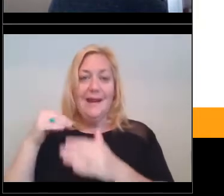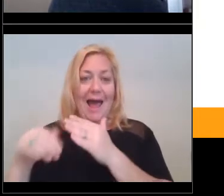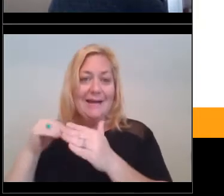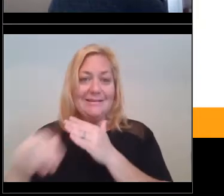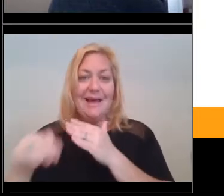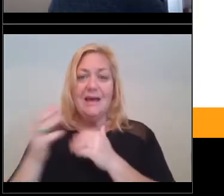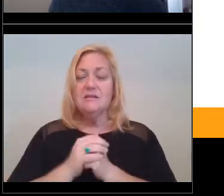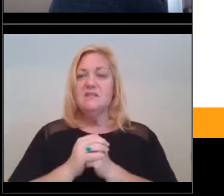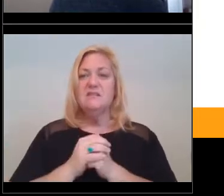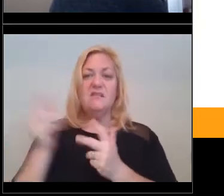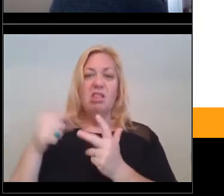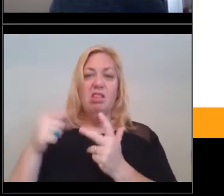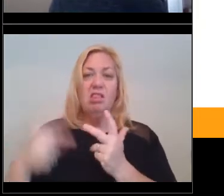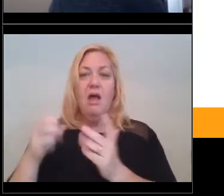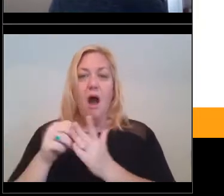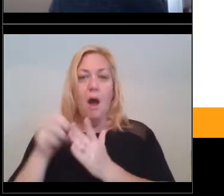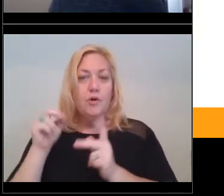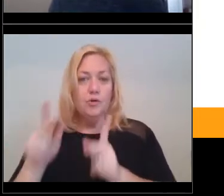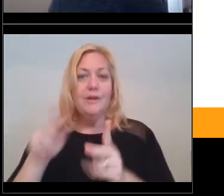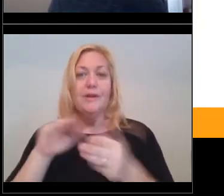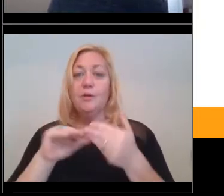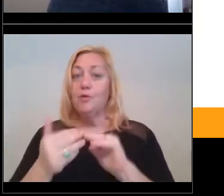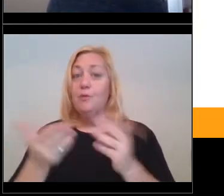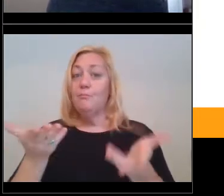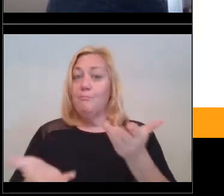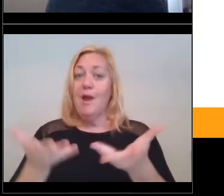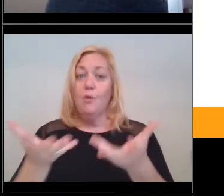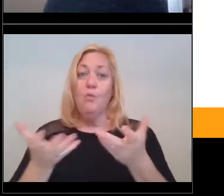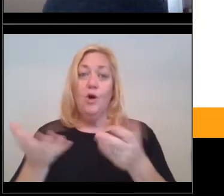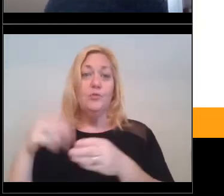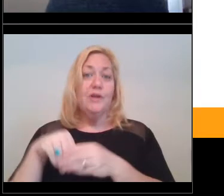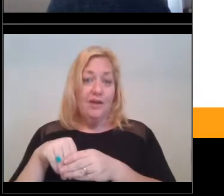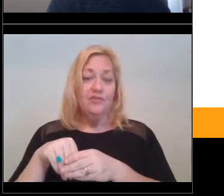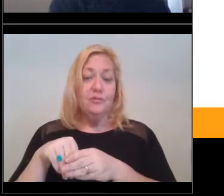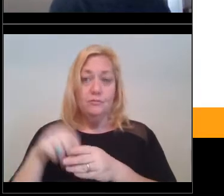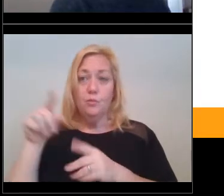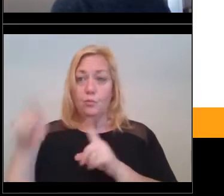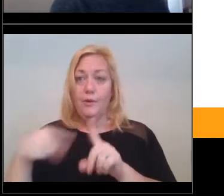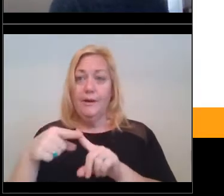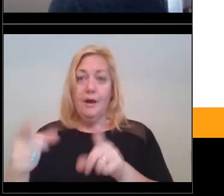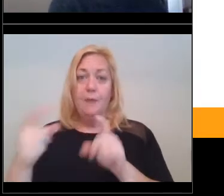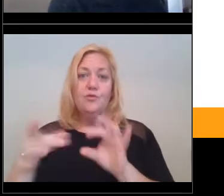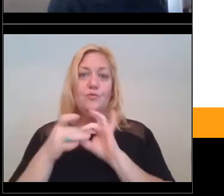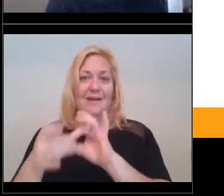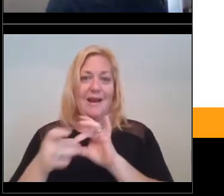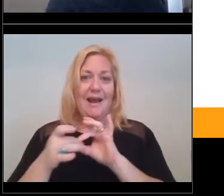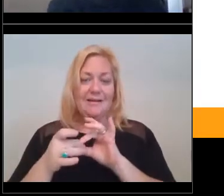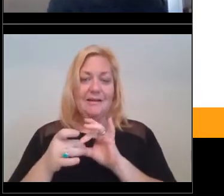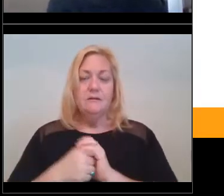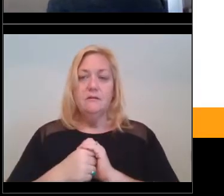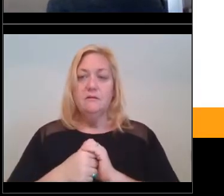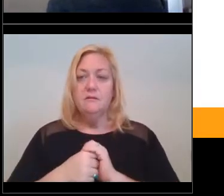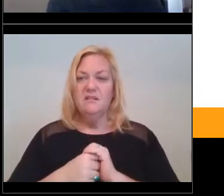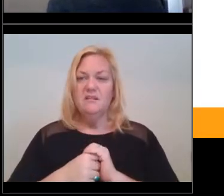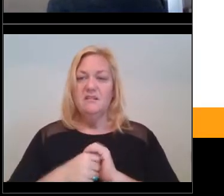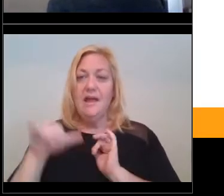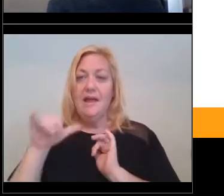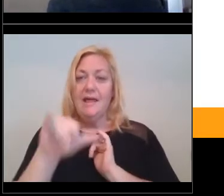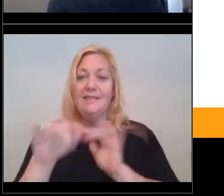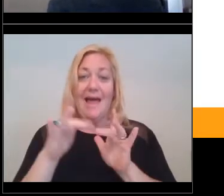of opportunities that the community may want to engage in when it comes to reconnecting. Within that